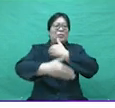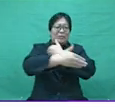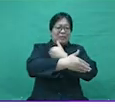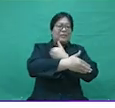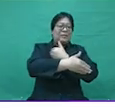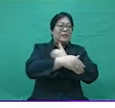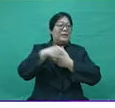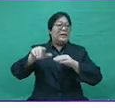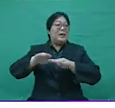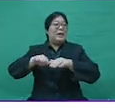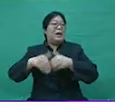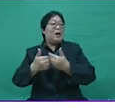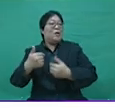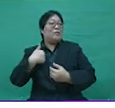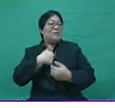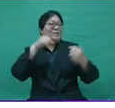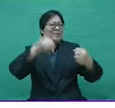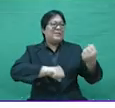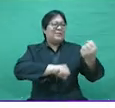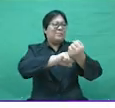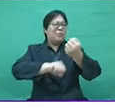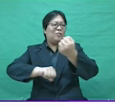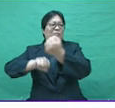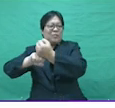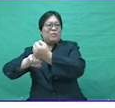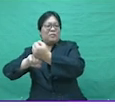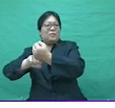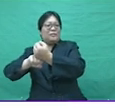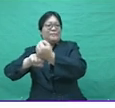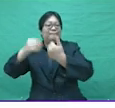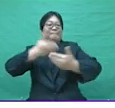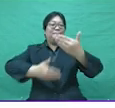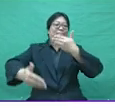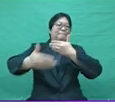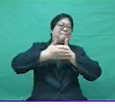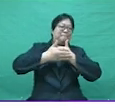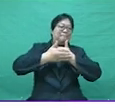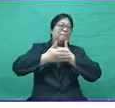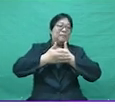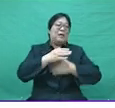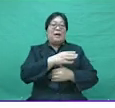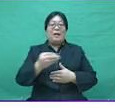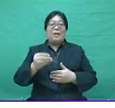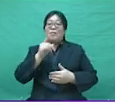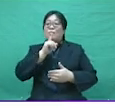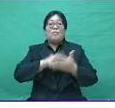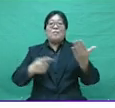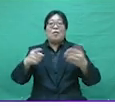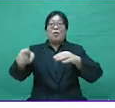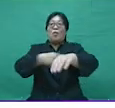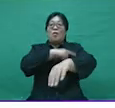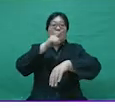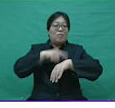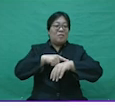countries. That is, how can we support the recovery? And what are really